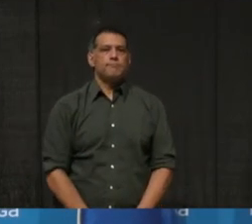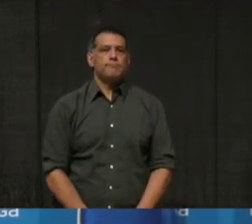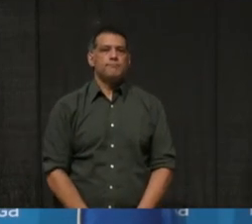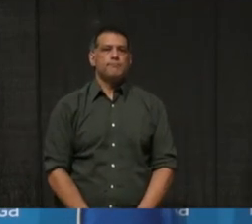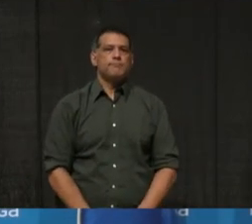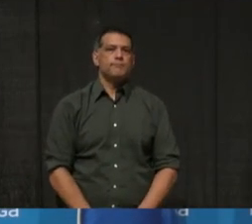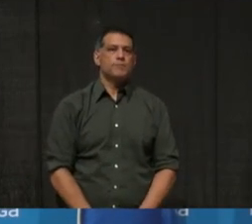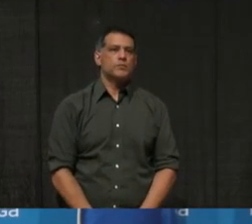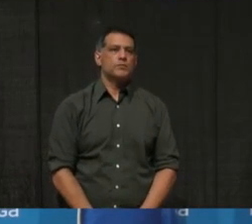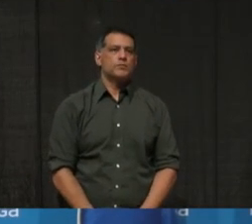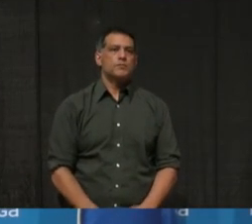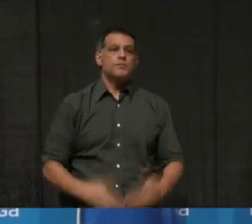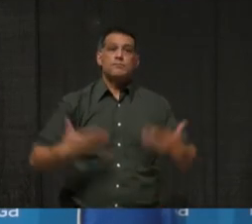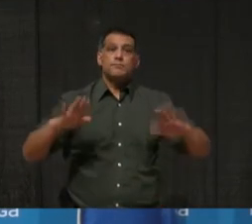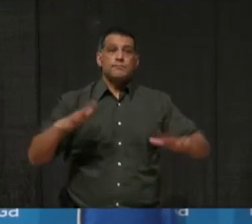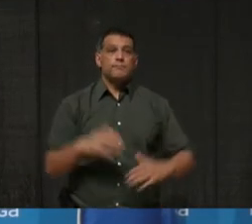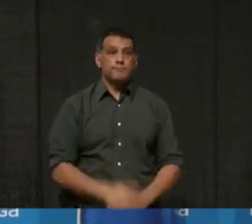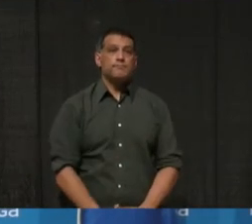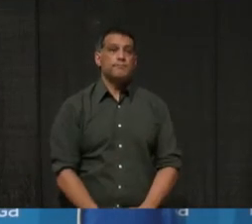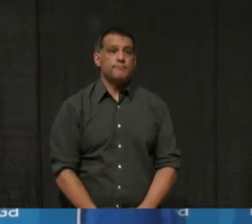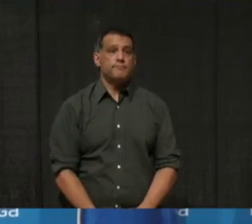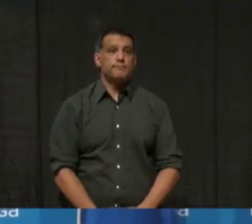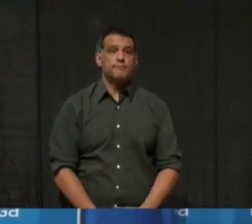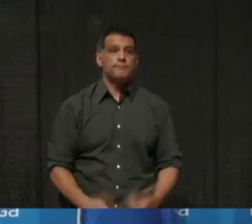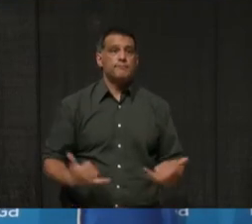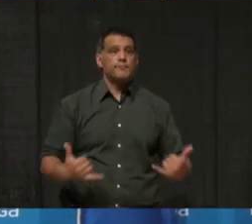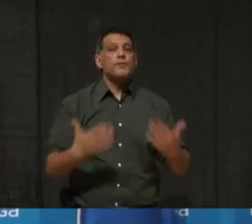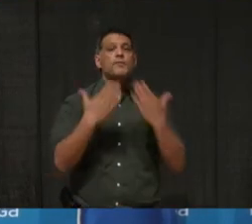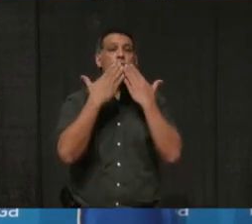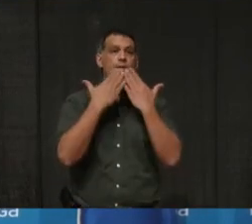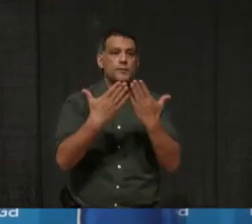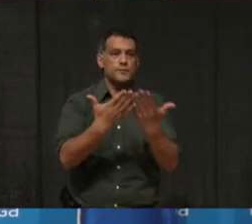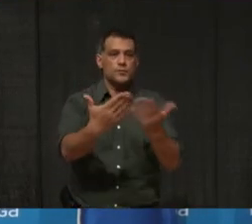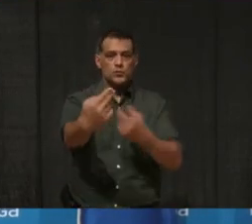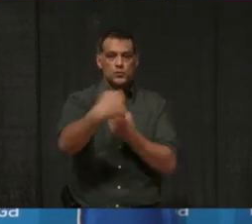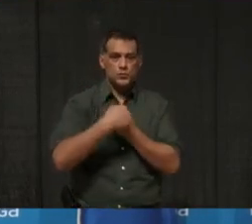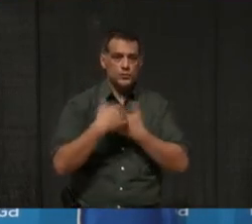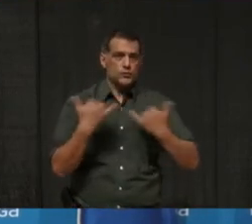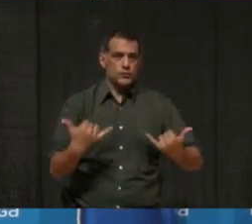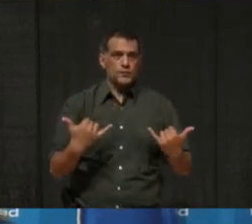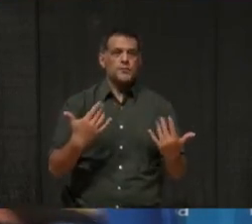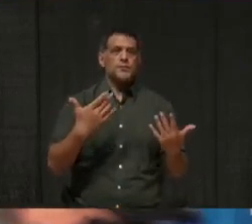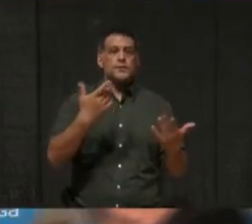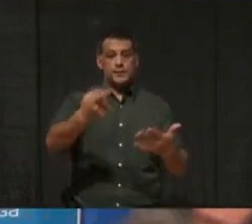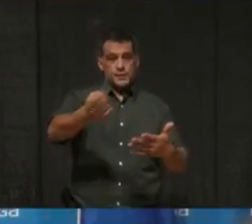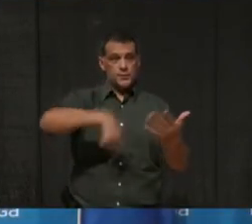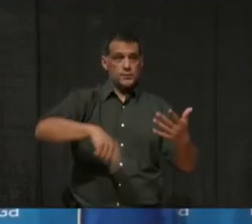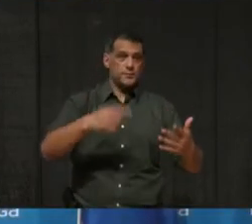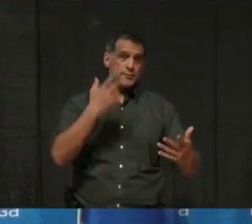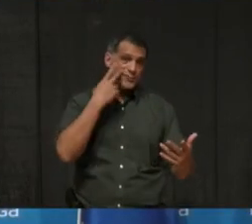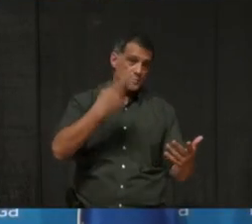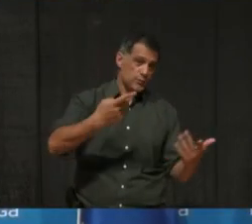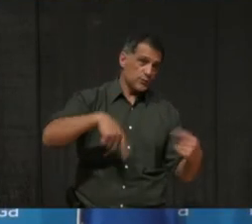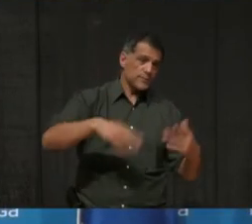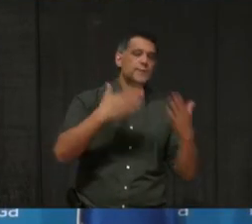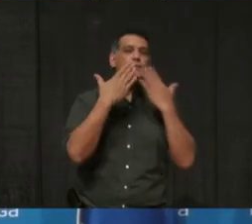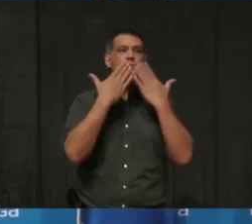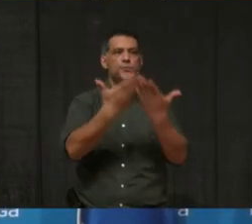That concludes our press conference for today. Thank everyone for joining, and we'll be back next week. Thank you.